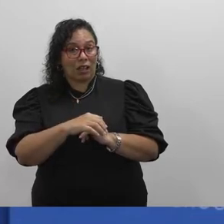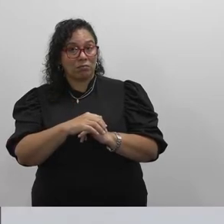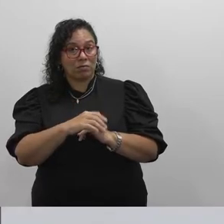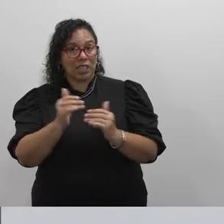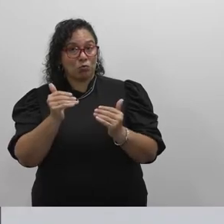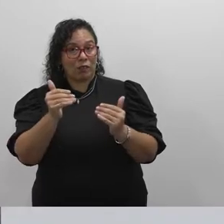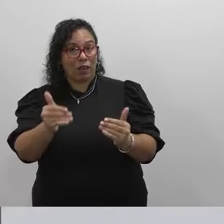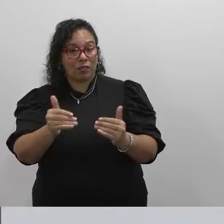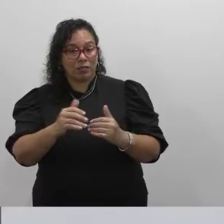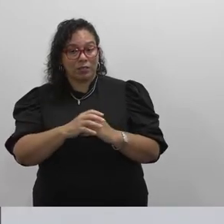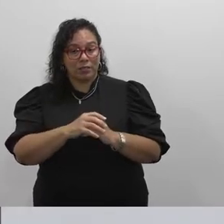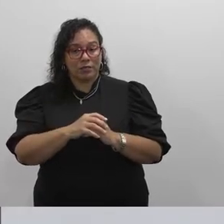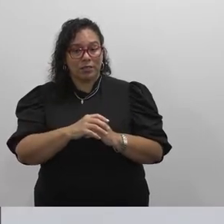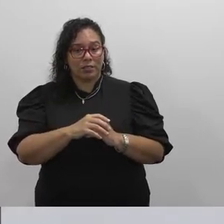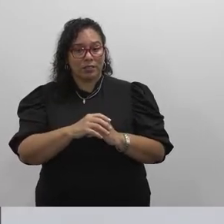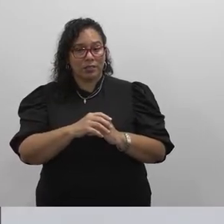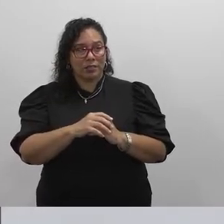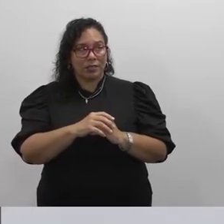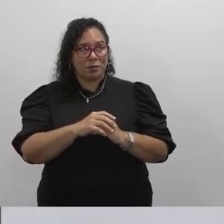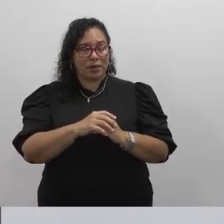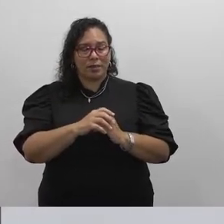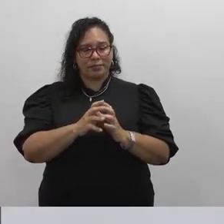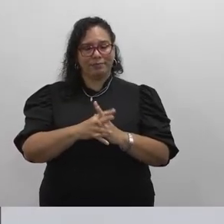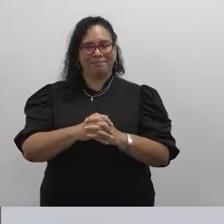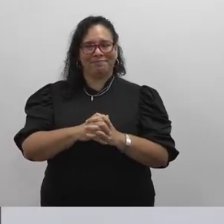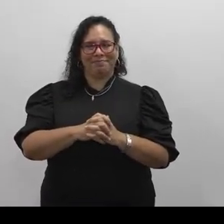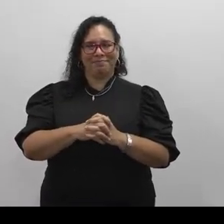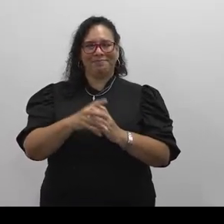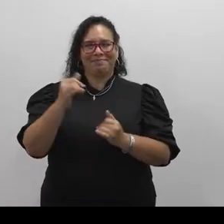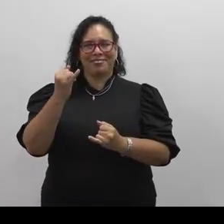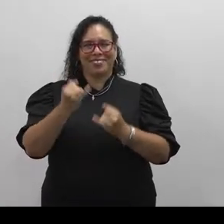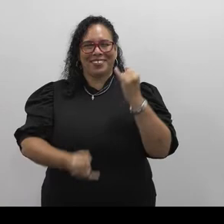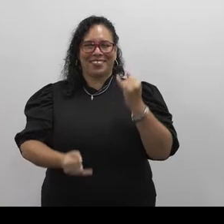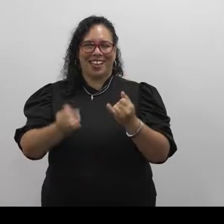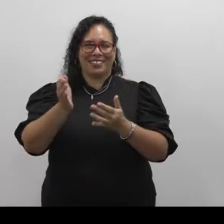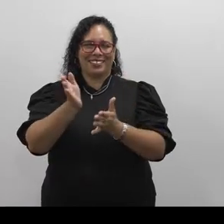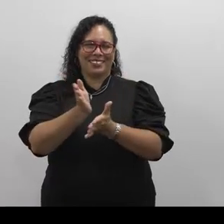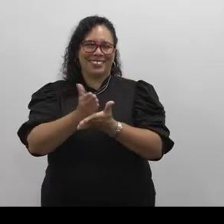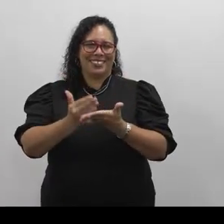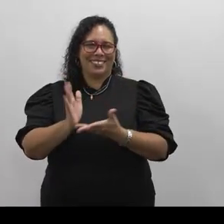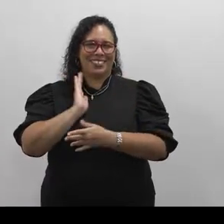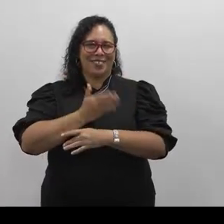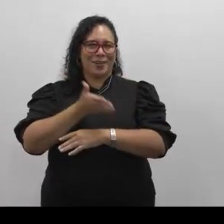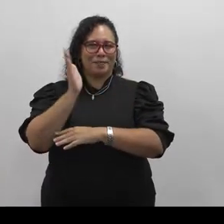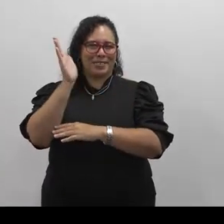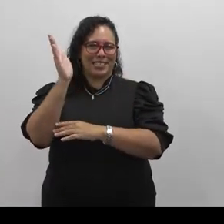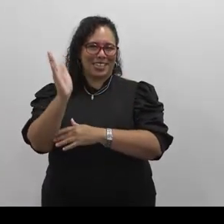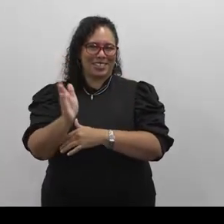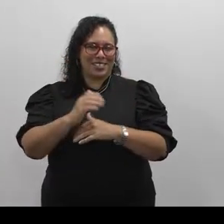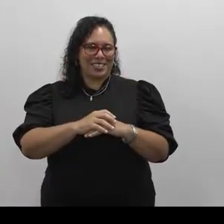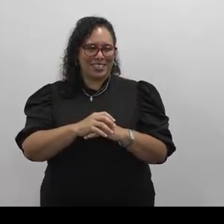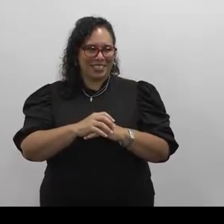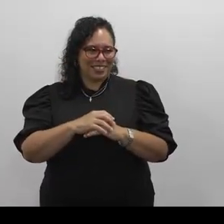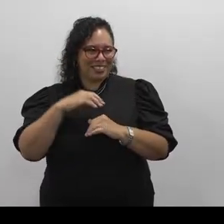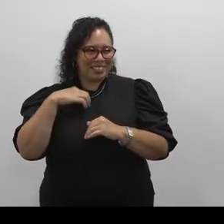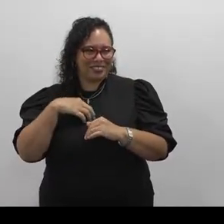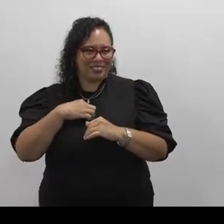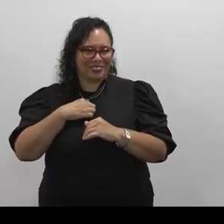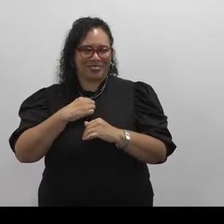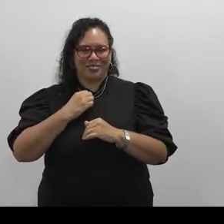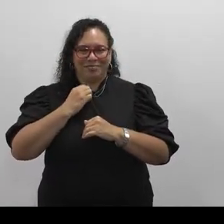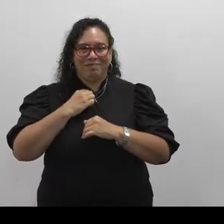Miranda. Perfect. So last section of our presentation, and we'll be on our way. And I think we're right on in terms of time.